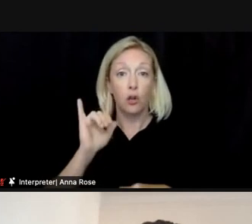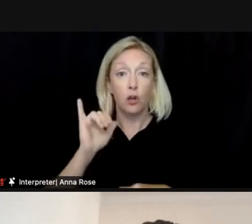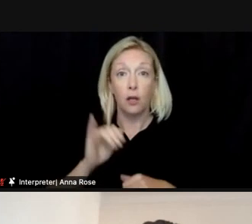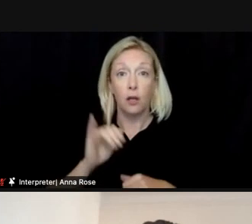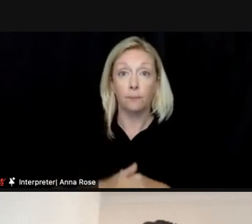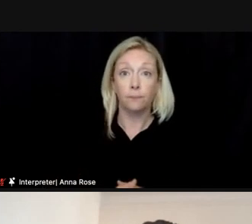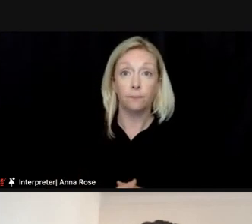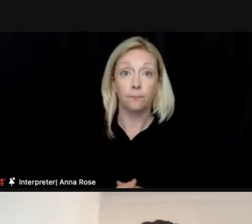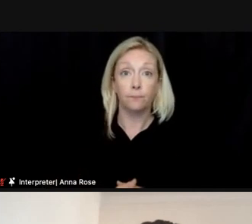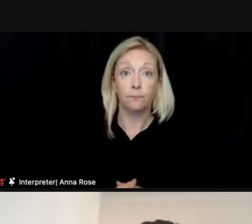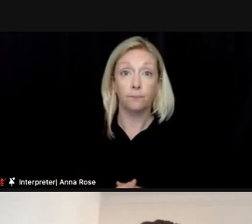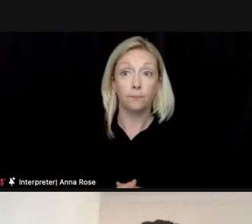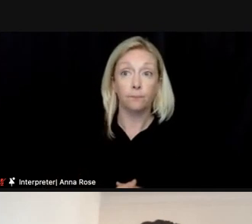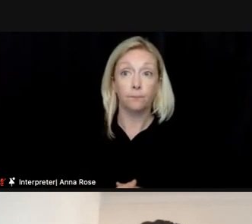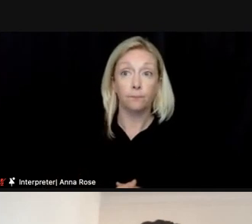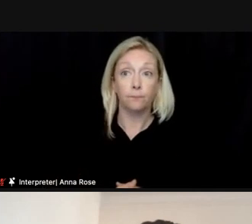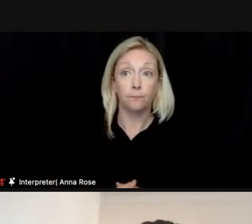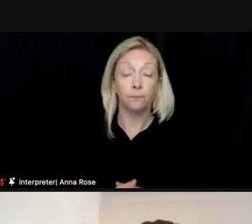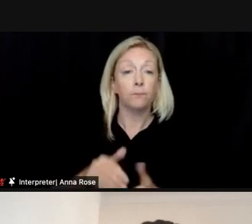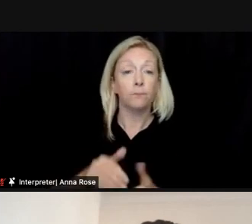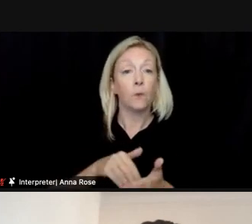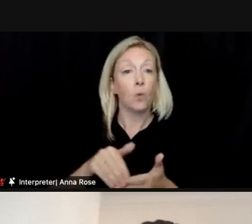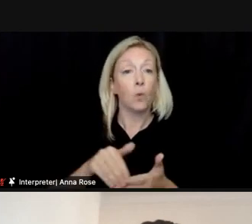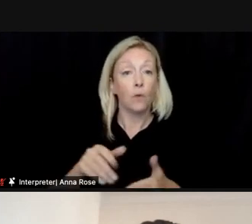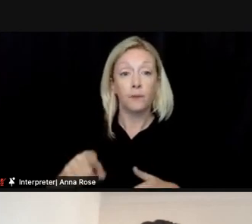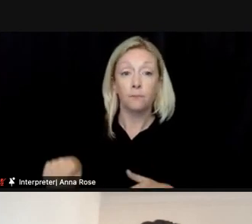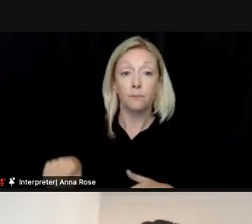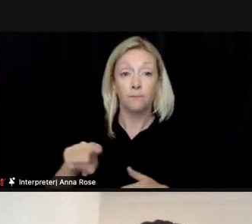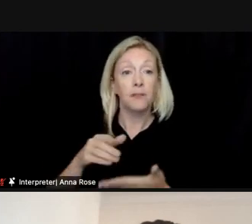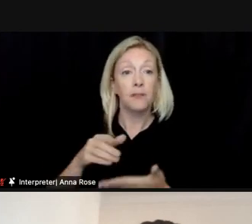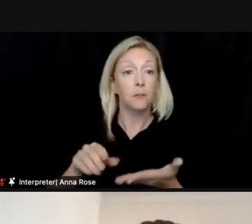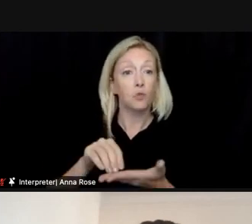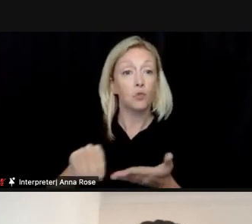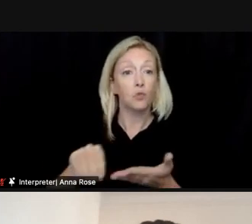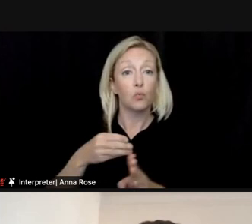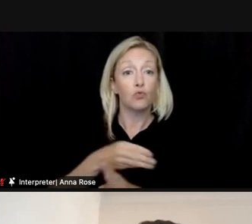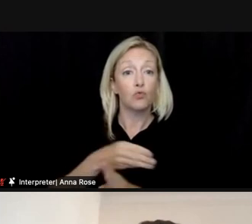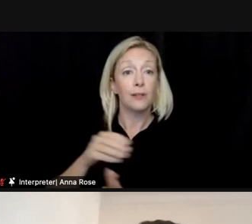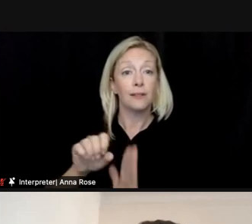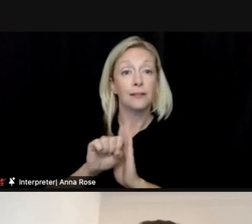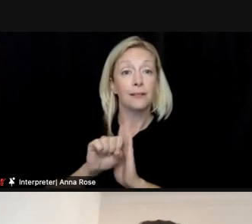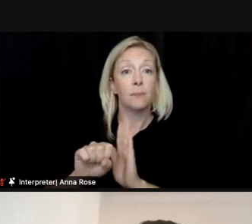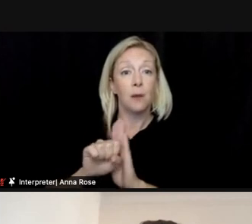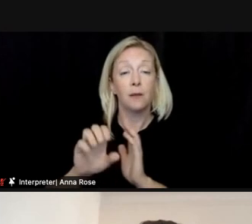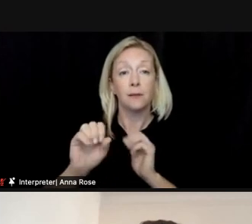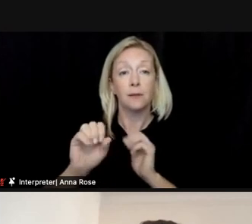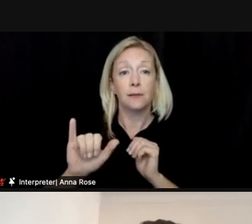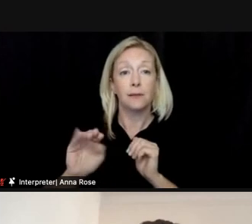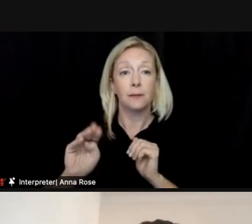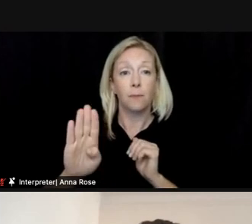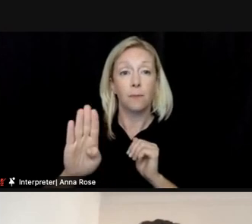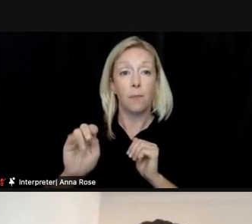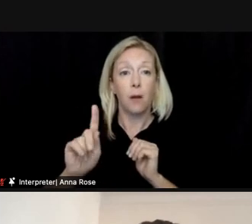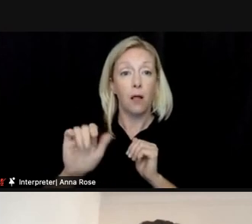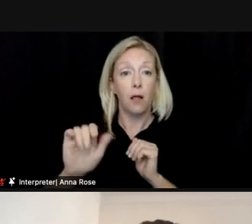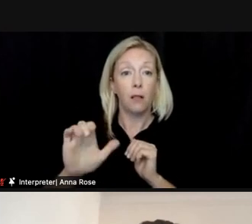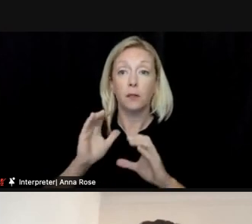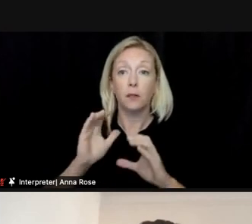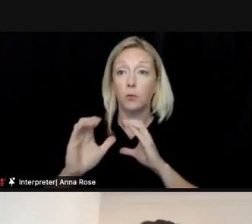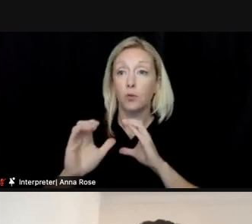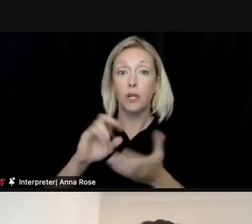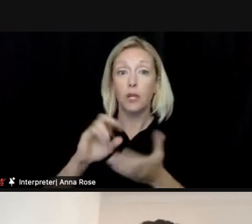Oftentimes, for our children who are very emerging pre-symbolic communicators, it's on the adult, it's on us to interpret the